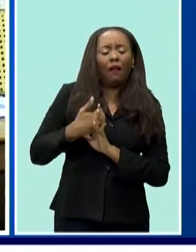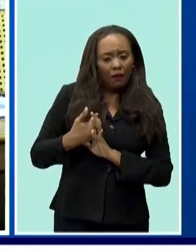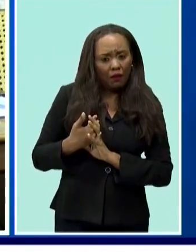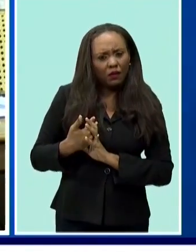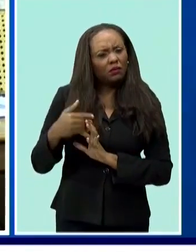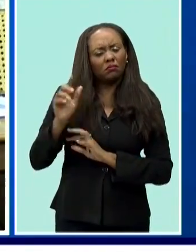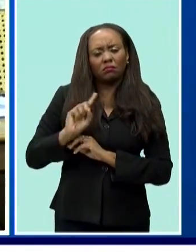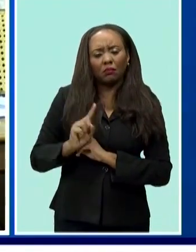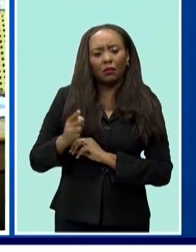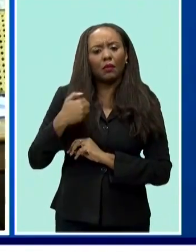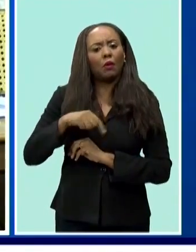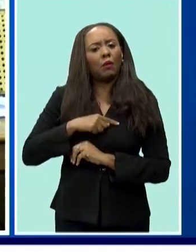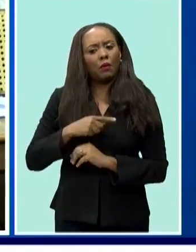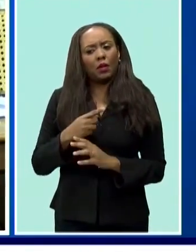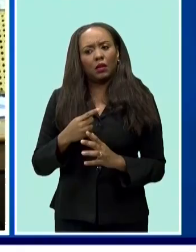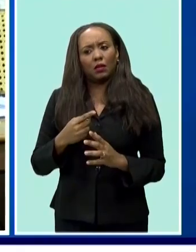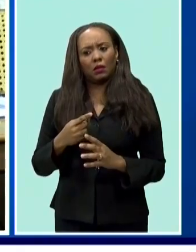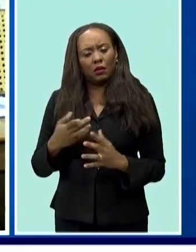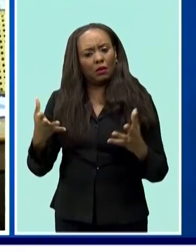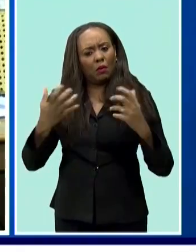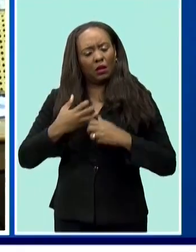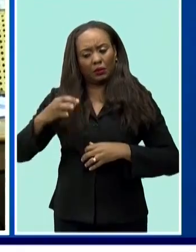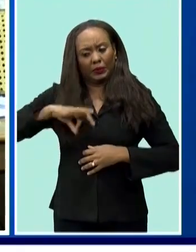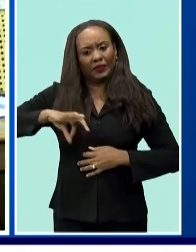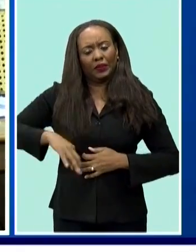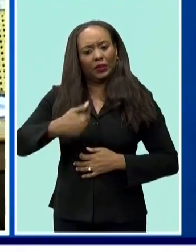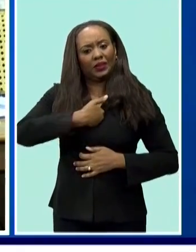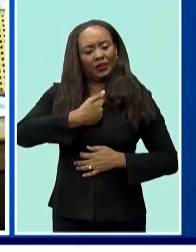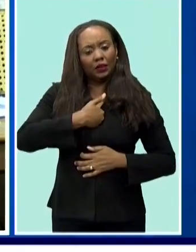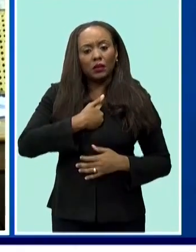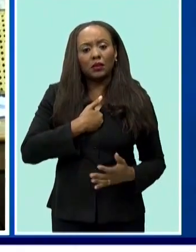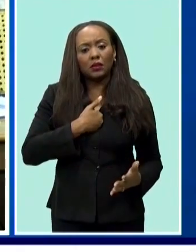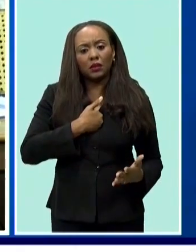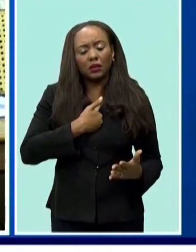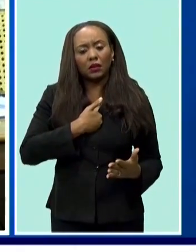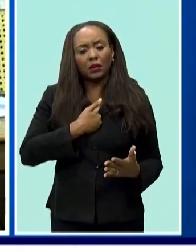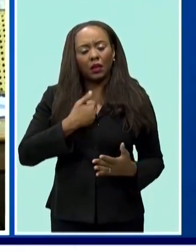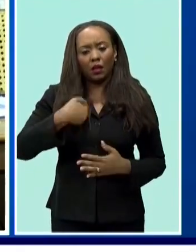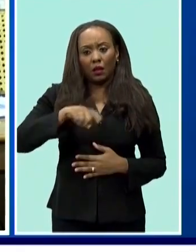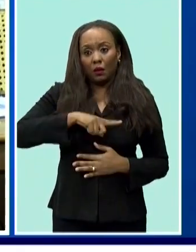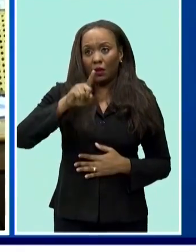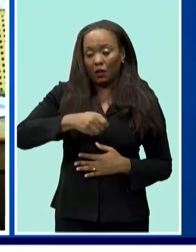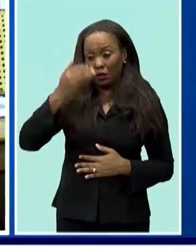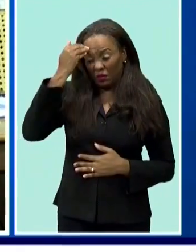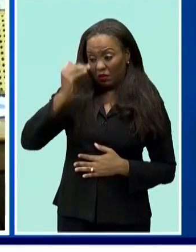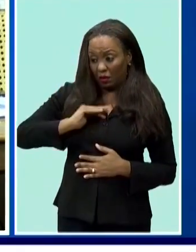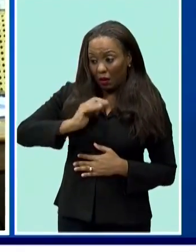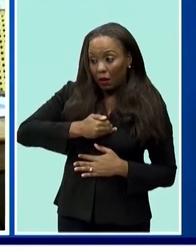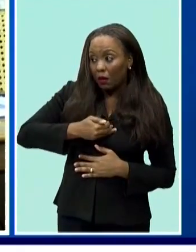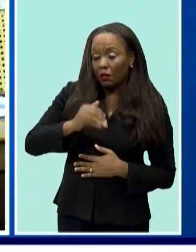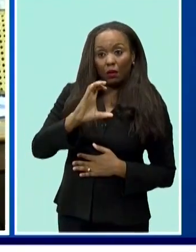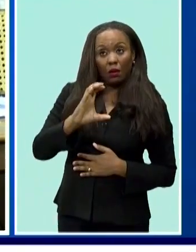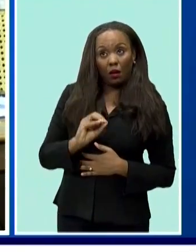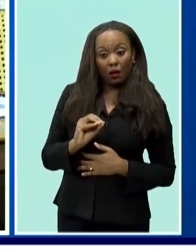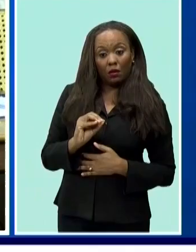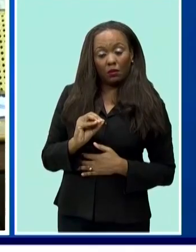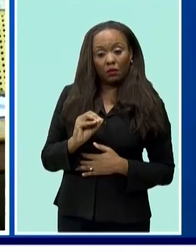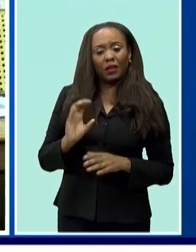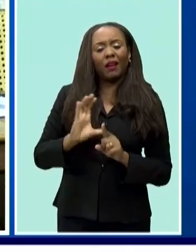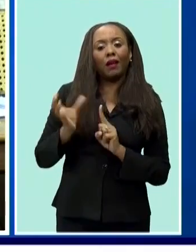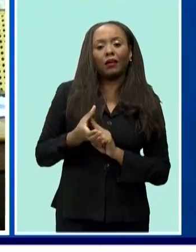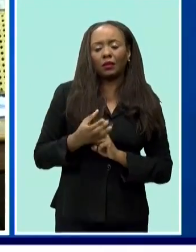best interests, so to ensure that our corporate culture is as